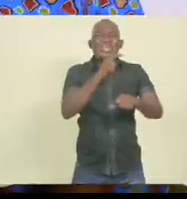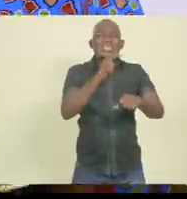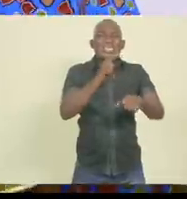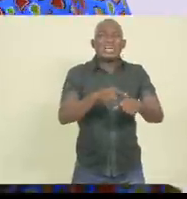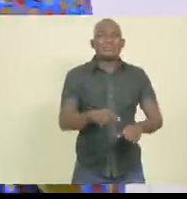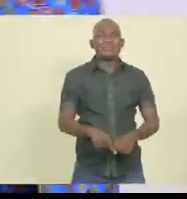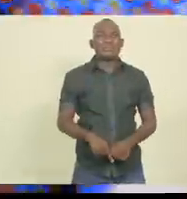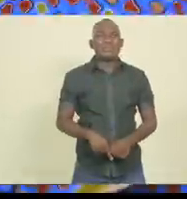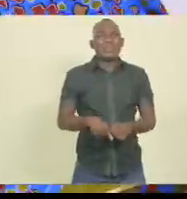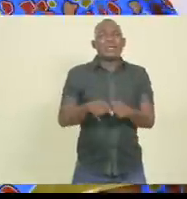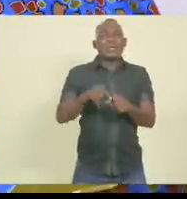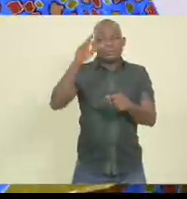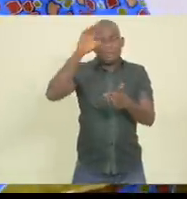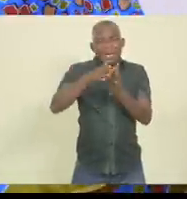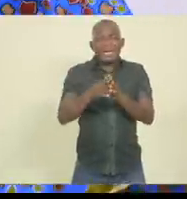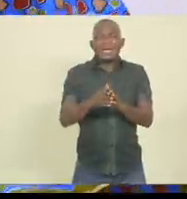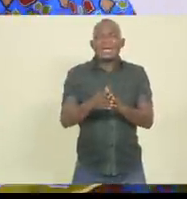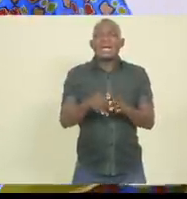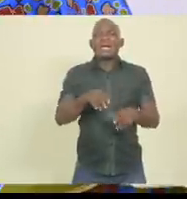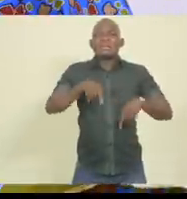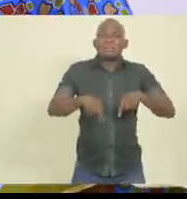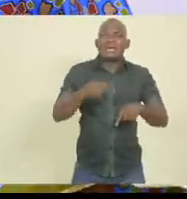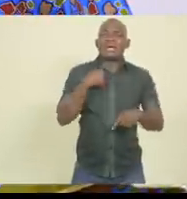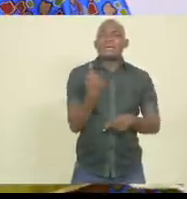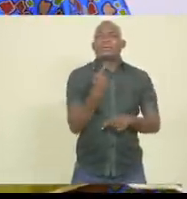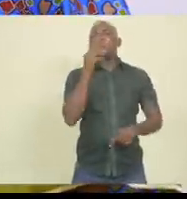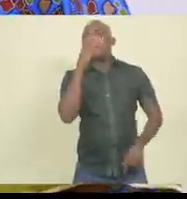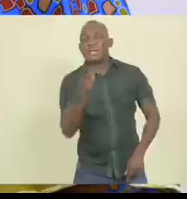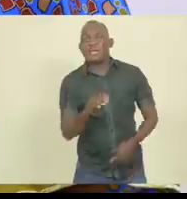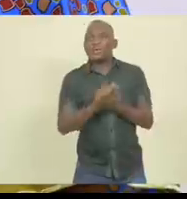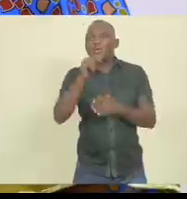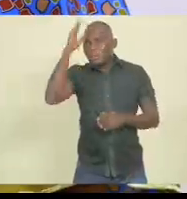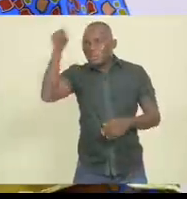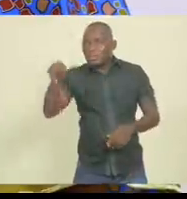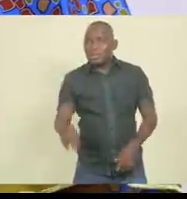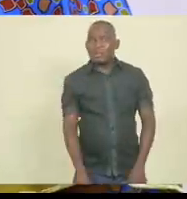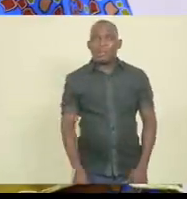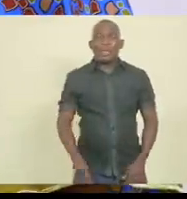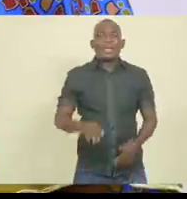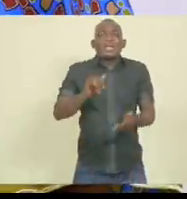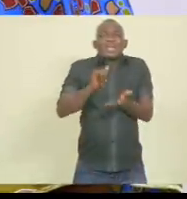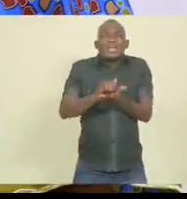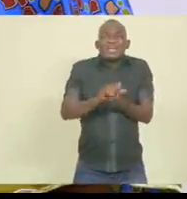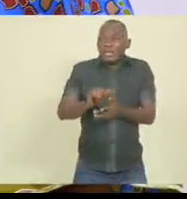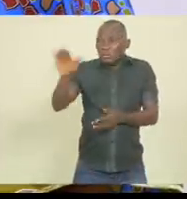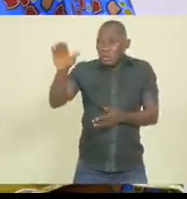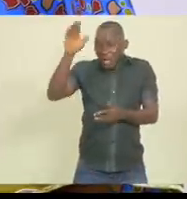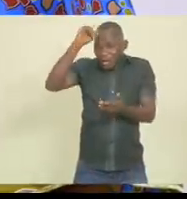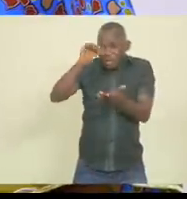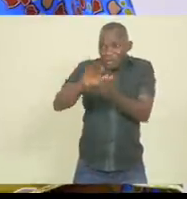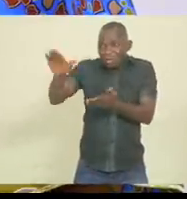crippled or have a single mother. What is it? This is not about the boy. This is about the fact that your